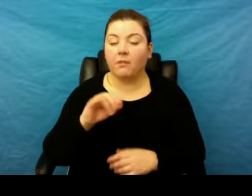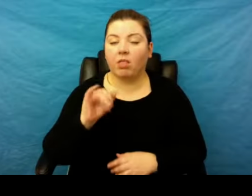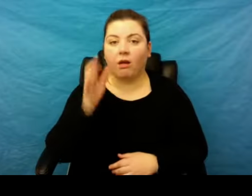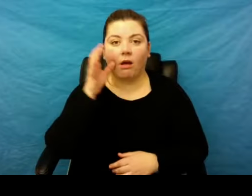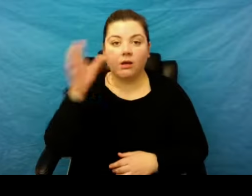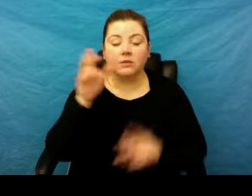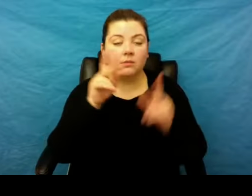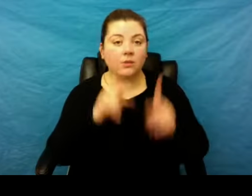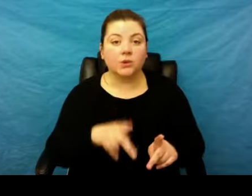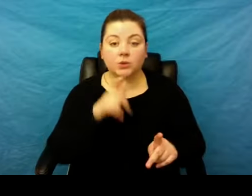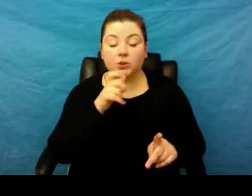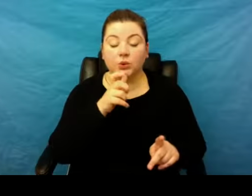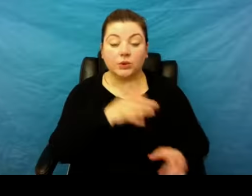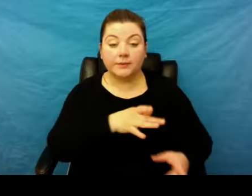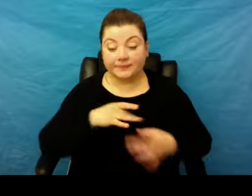Dave,